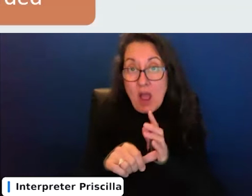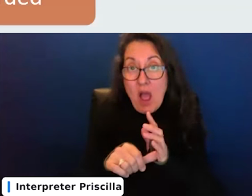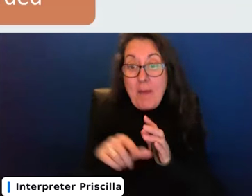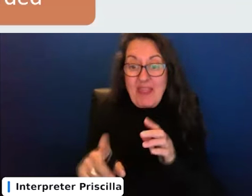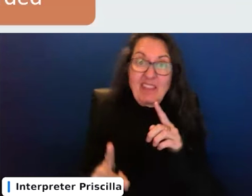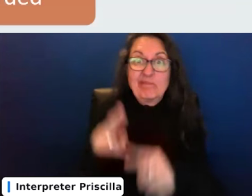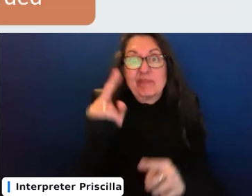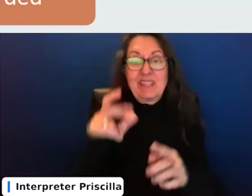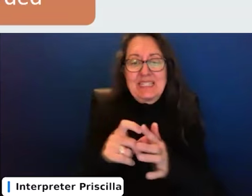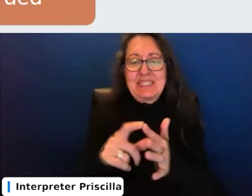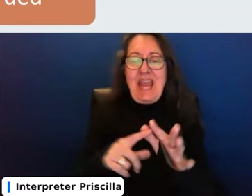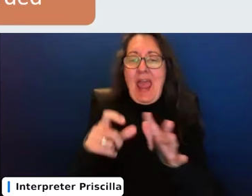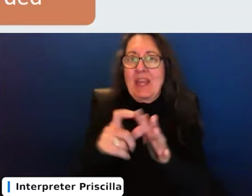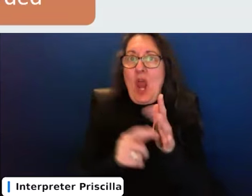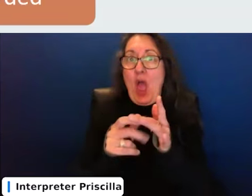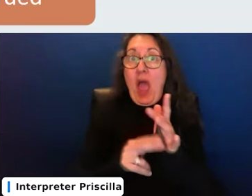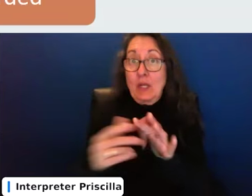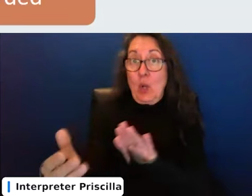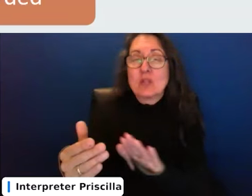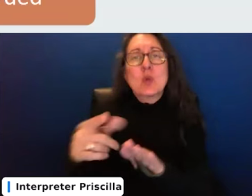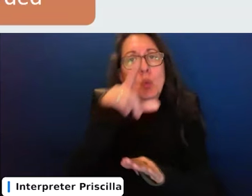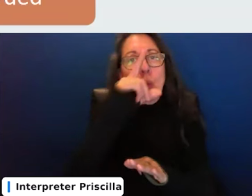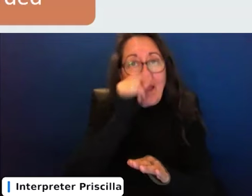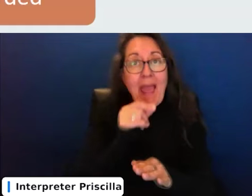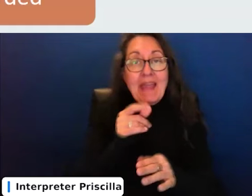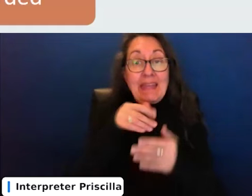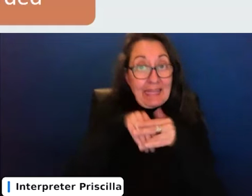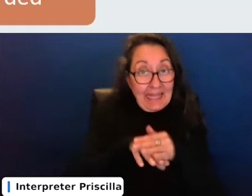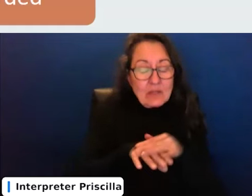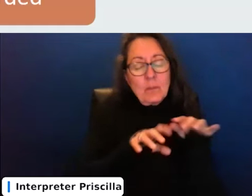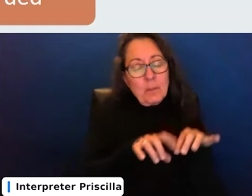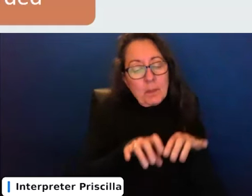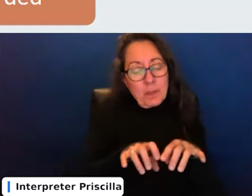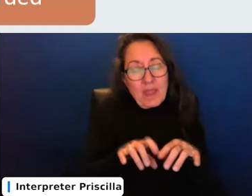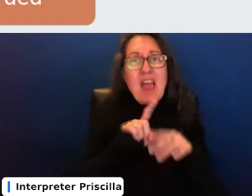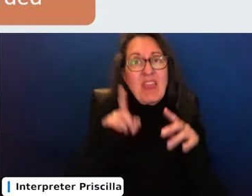to, as you can save your progress as you go through the application.